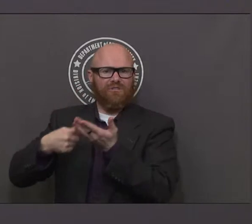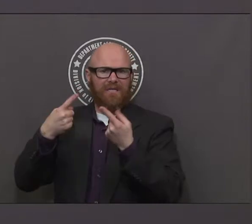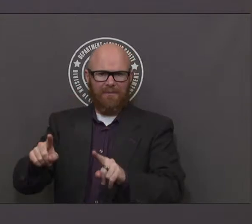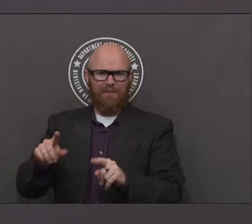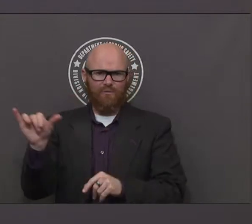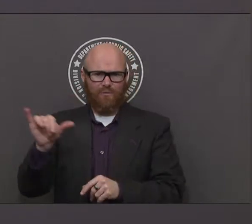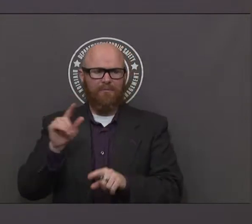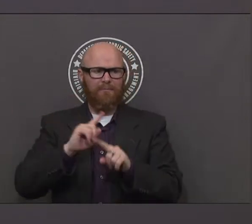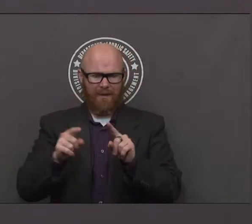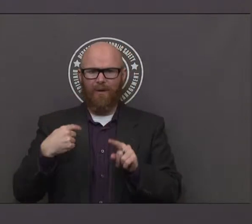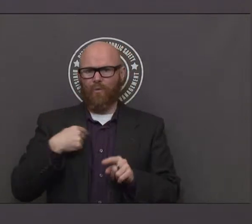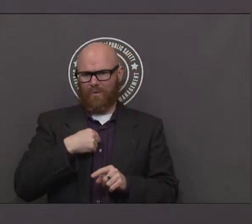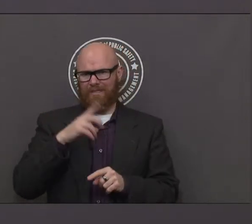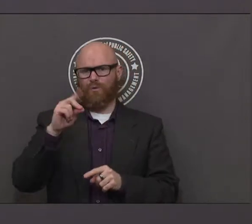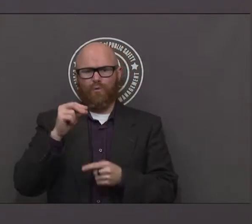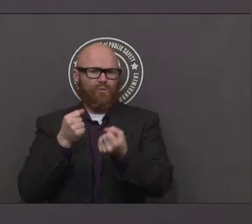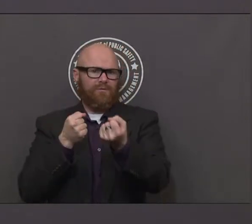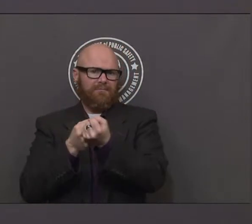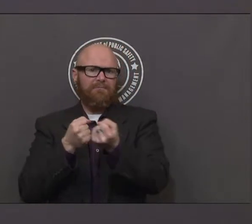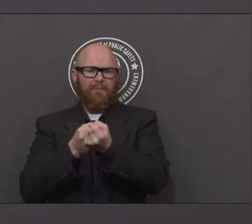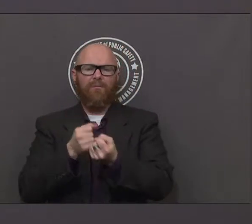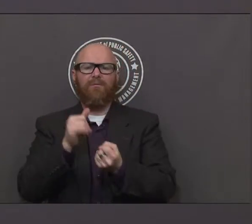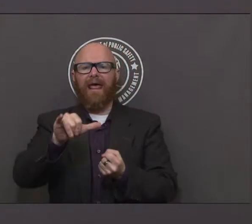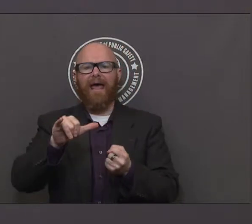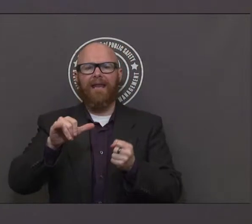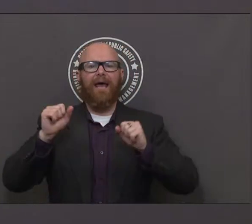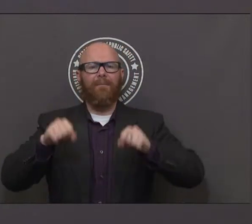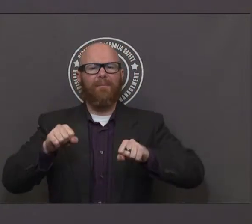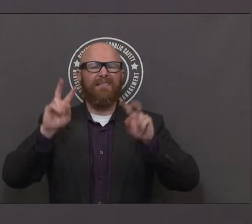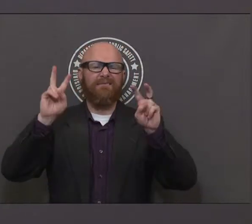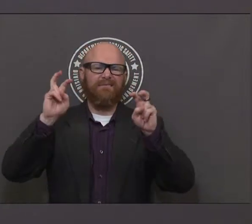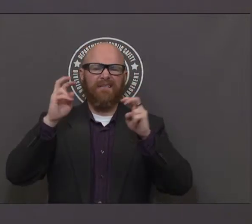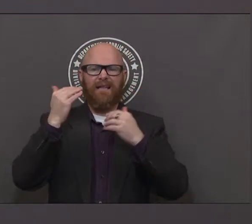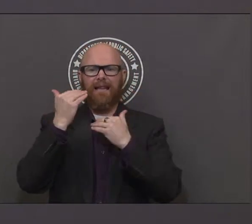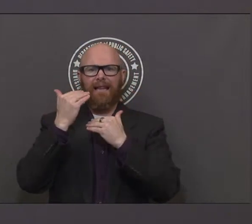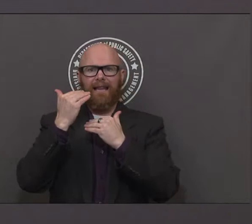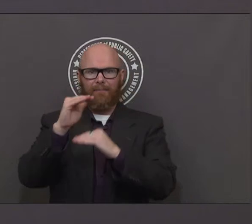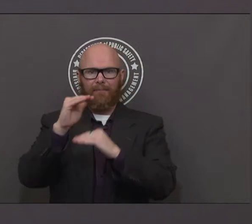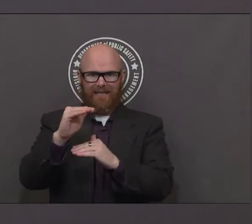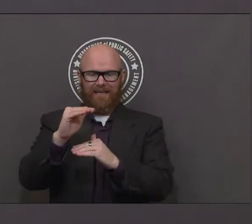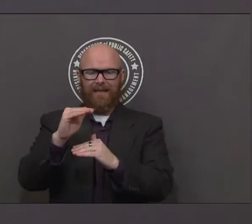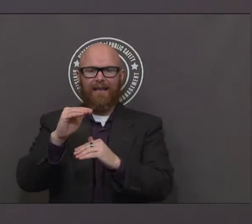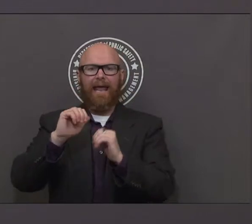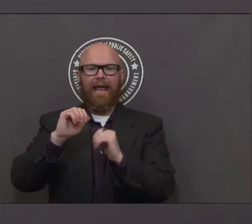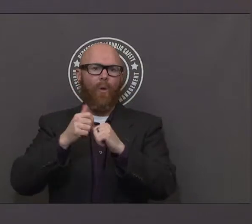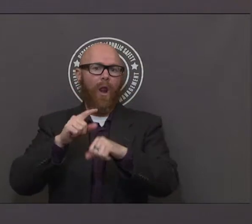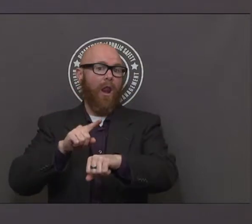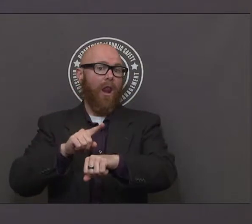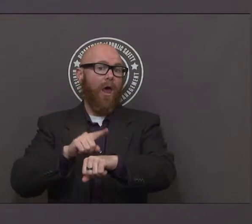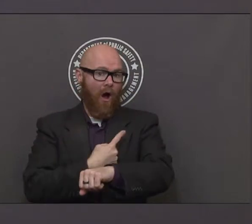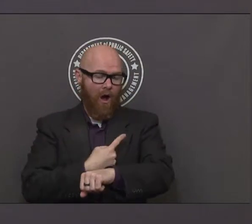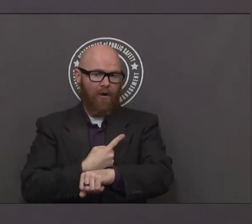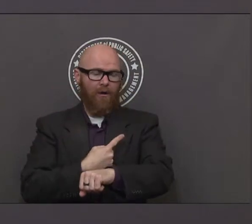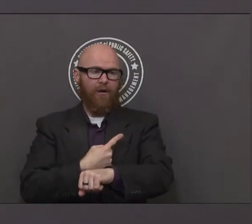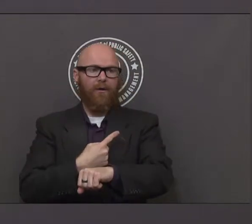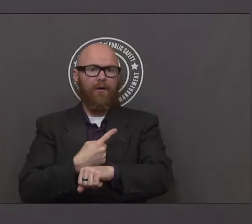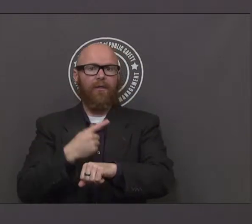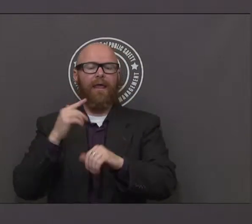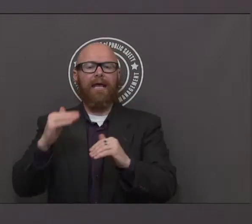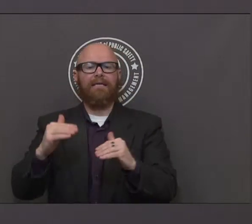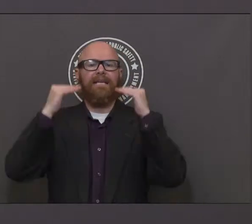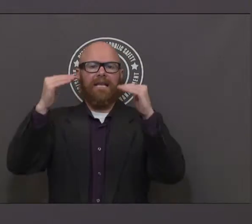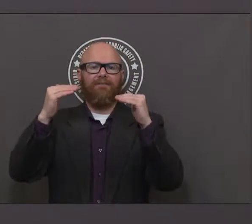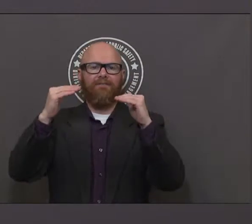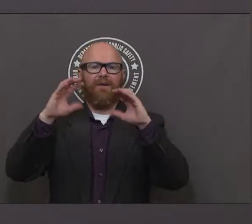general, we support that ability to limit the length of time that the executive